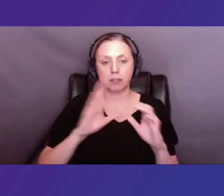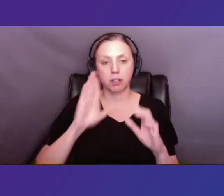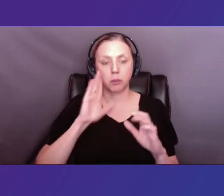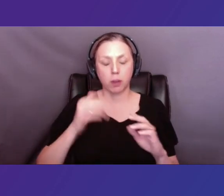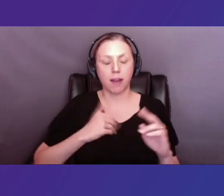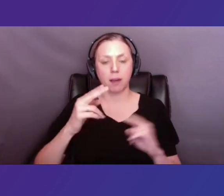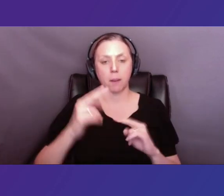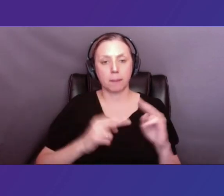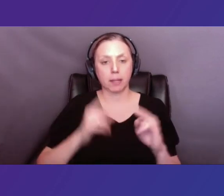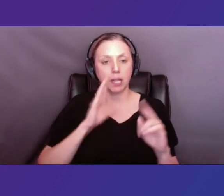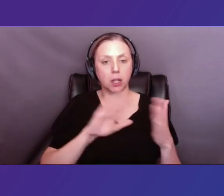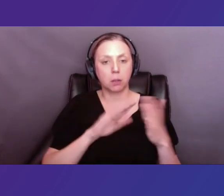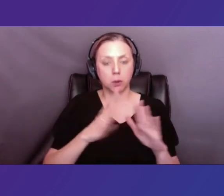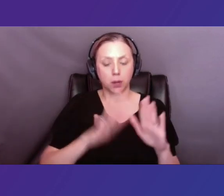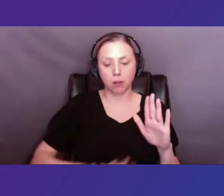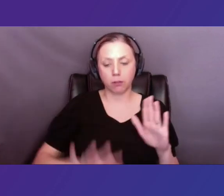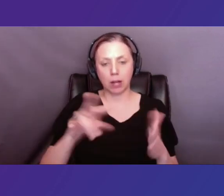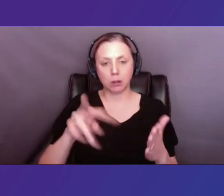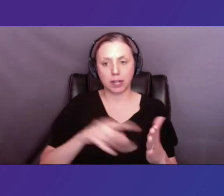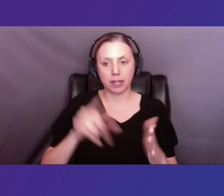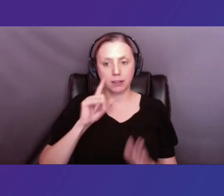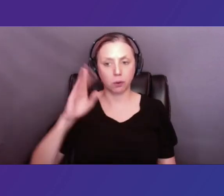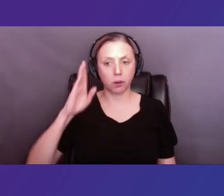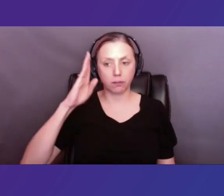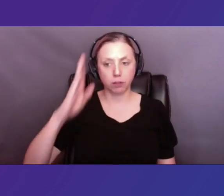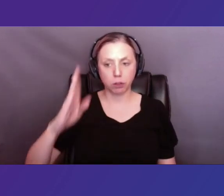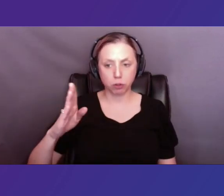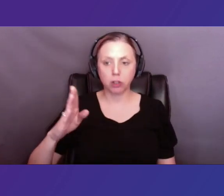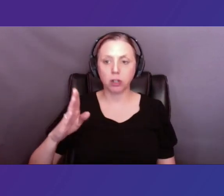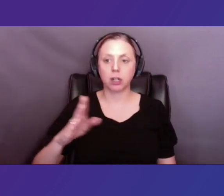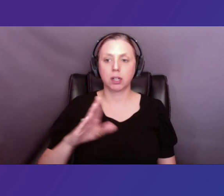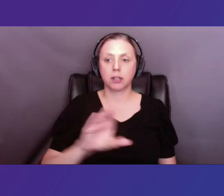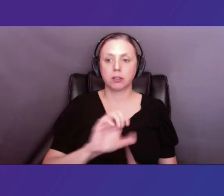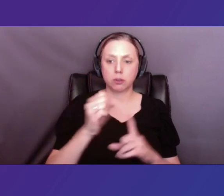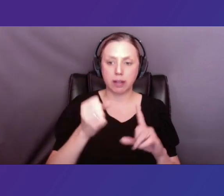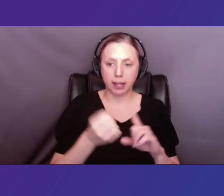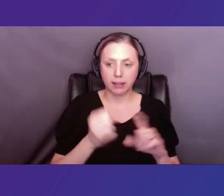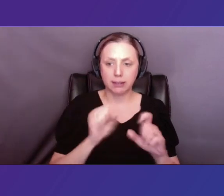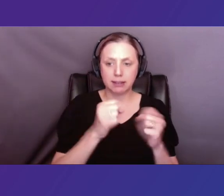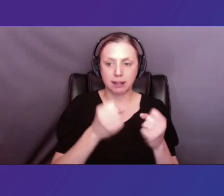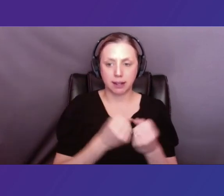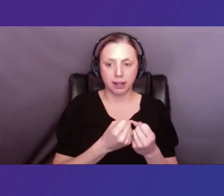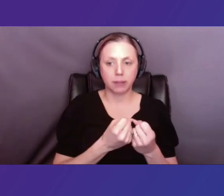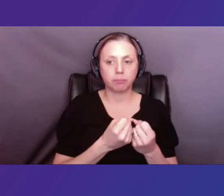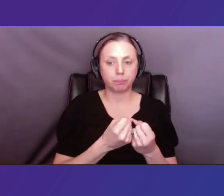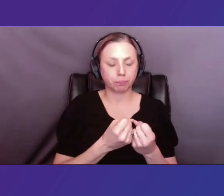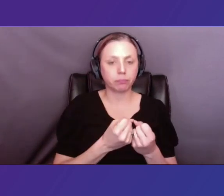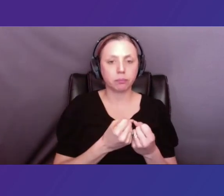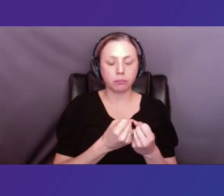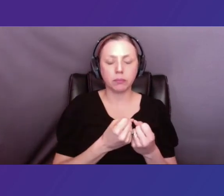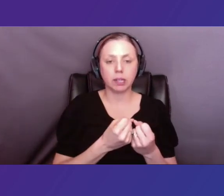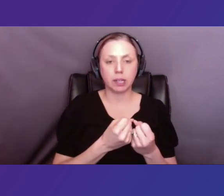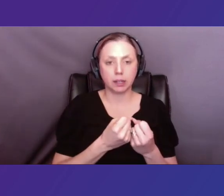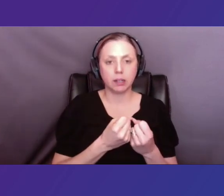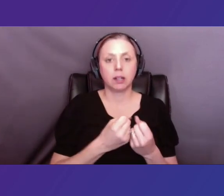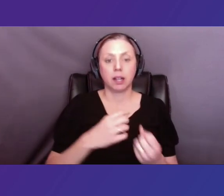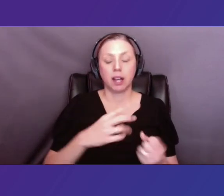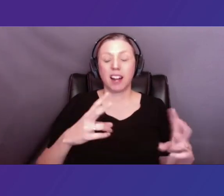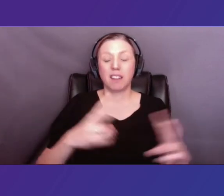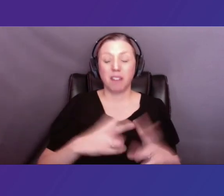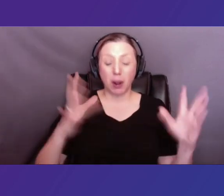Community Around Dance for a Future Society. At an important global tipping point for change,